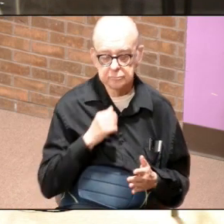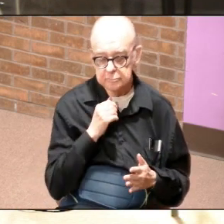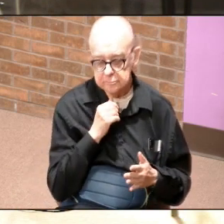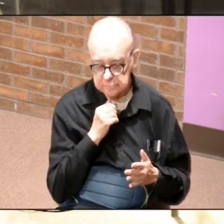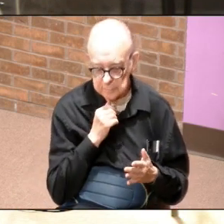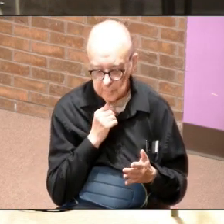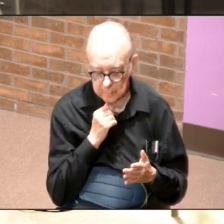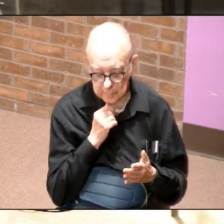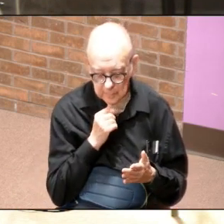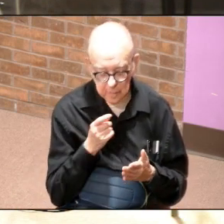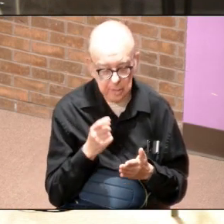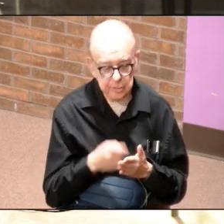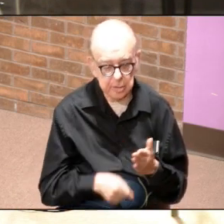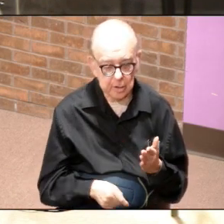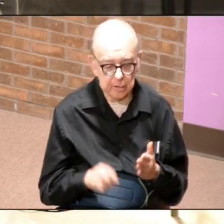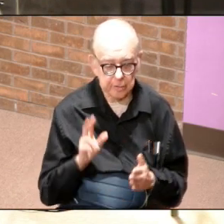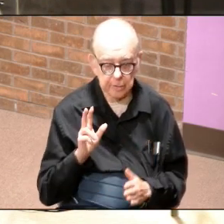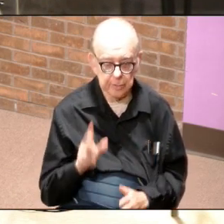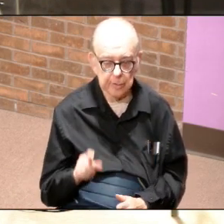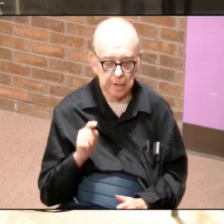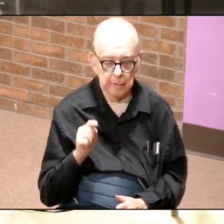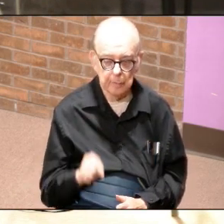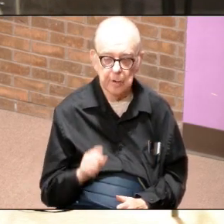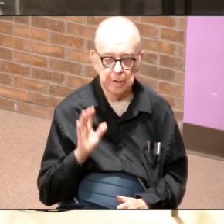us $3.5 trillion.